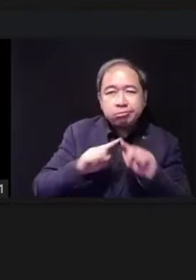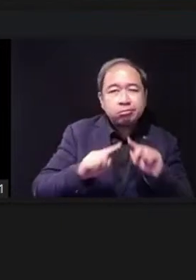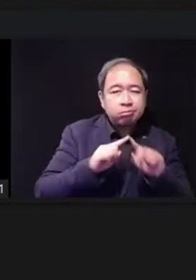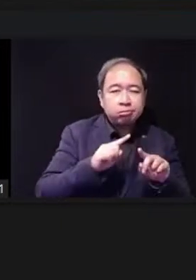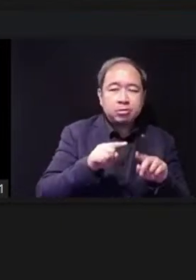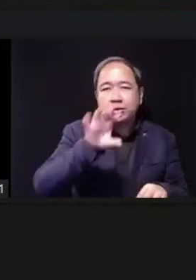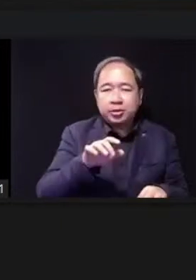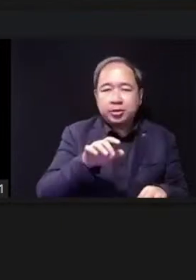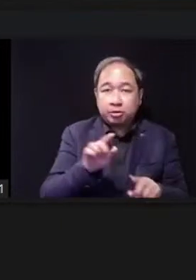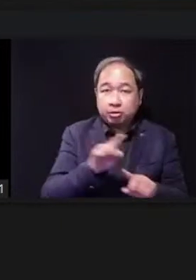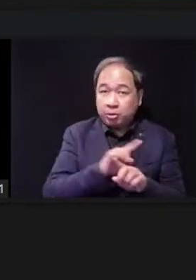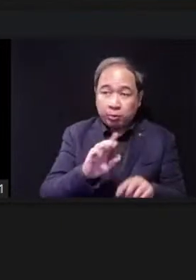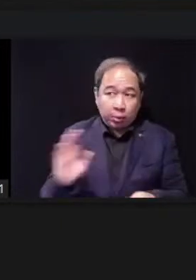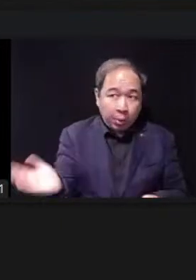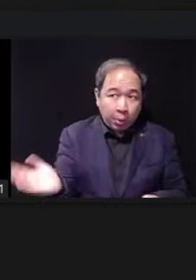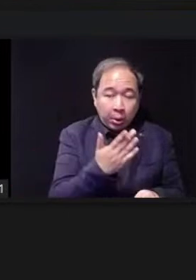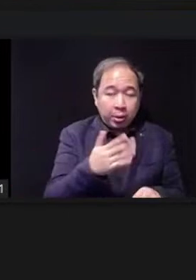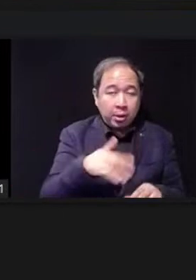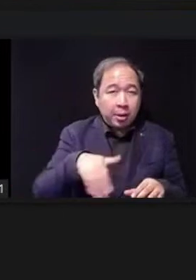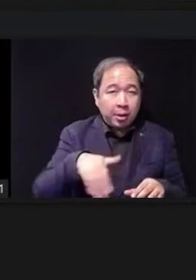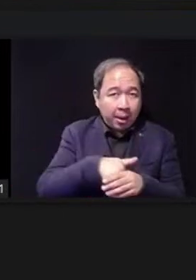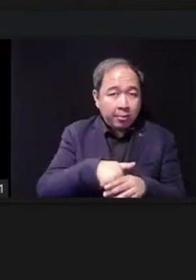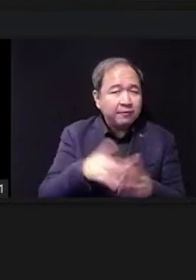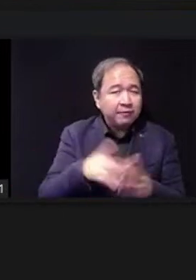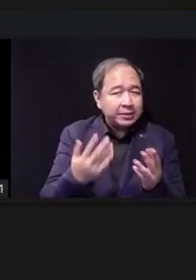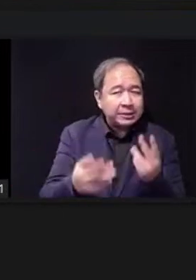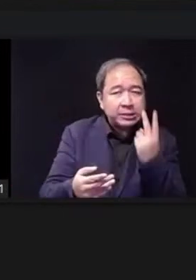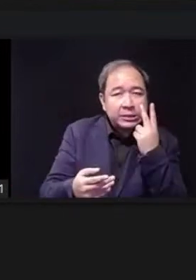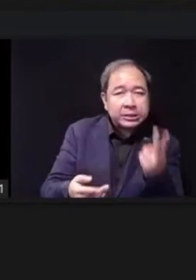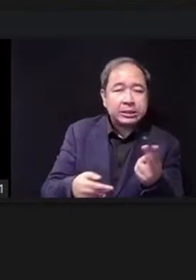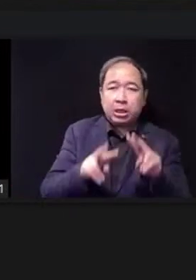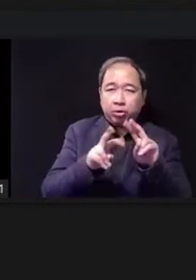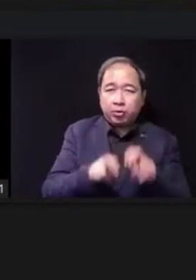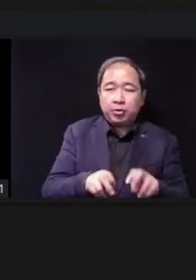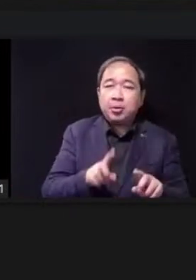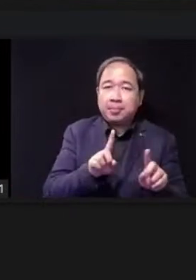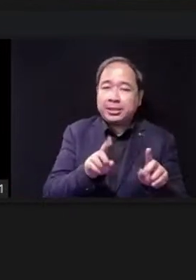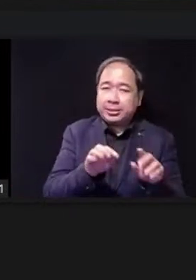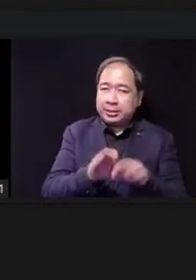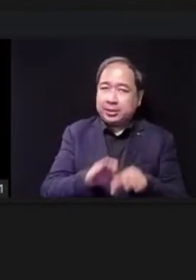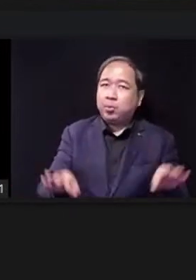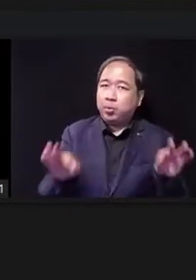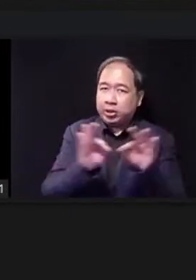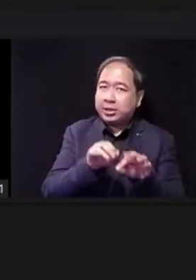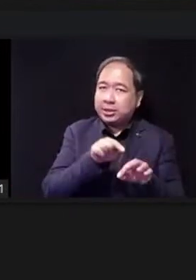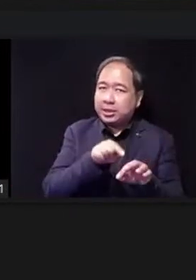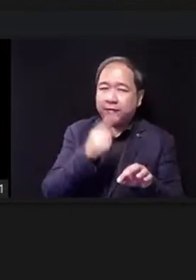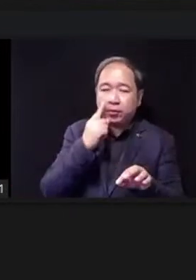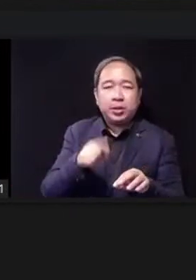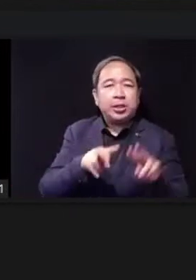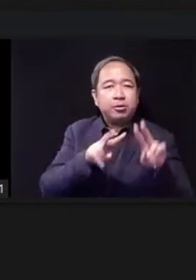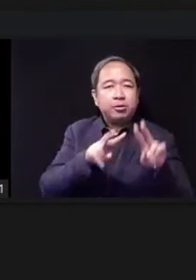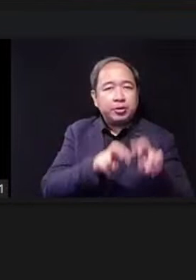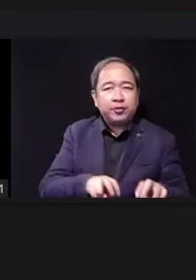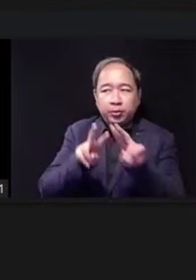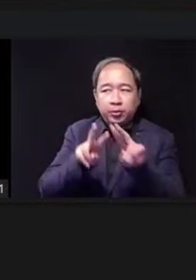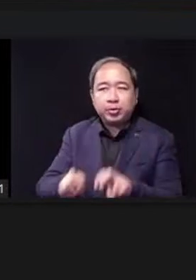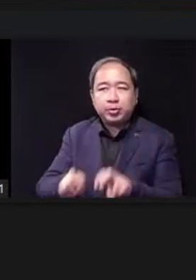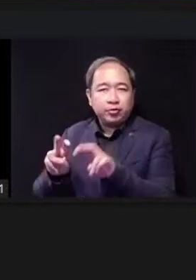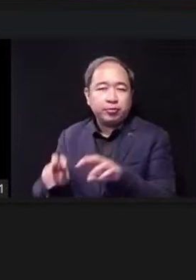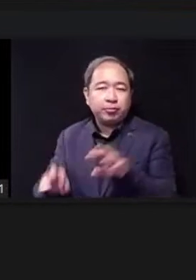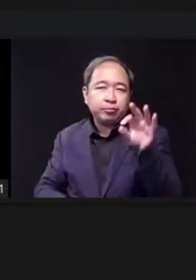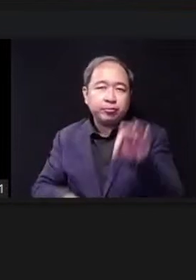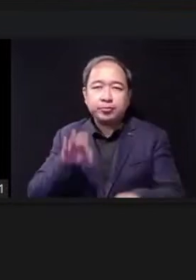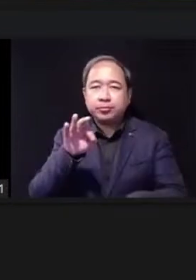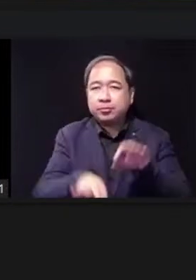state gets to see every regional review, but they certainly do play a role in the reviews for their respective regions or